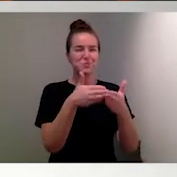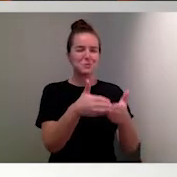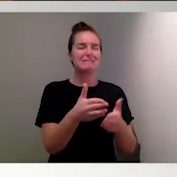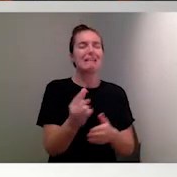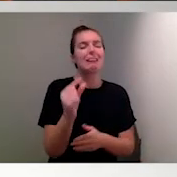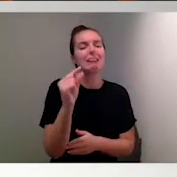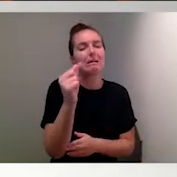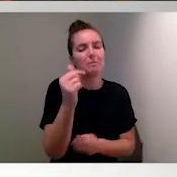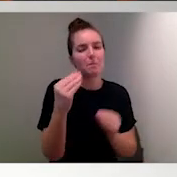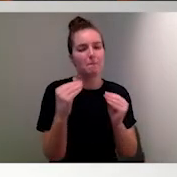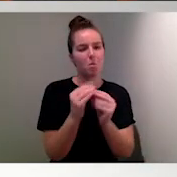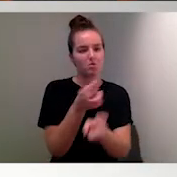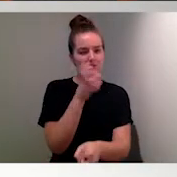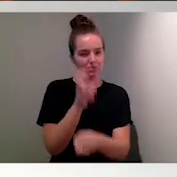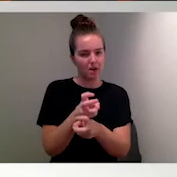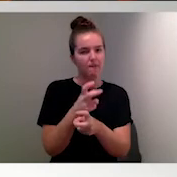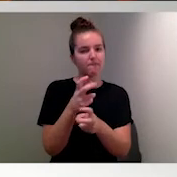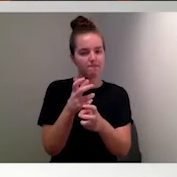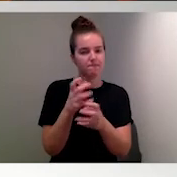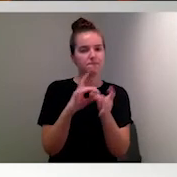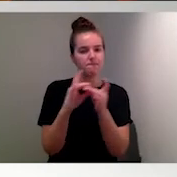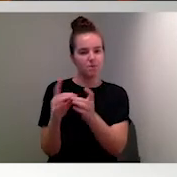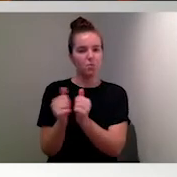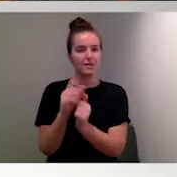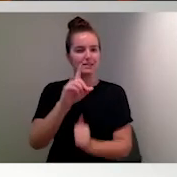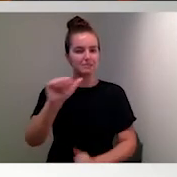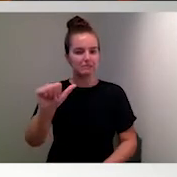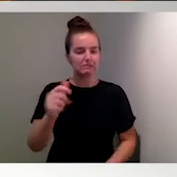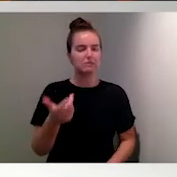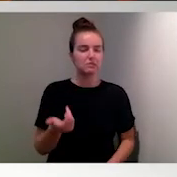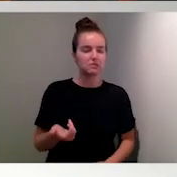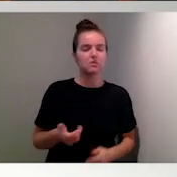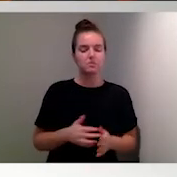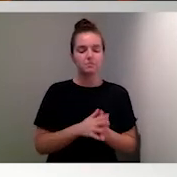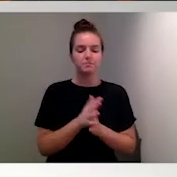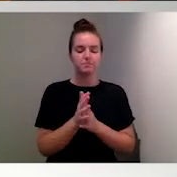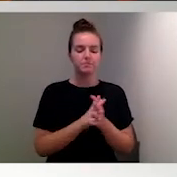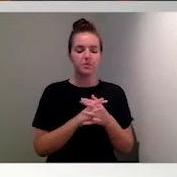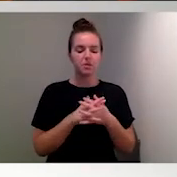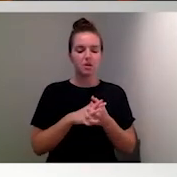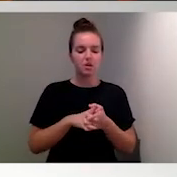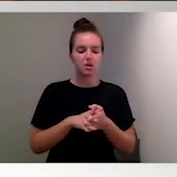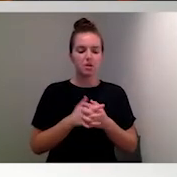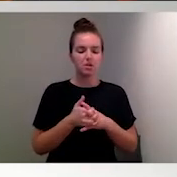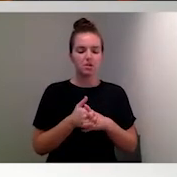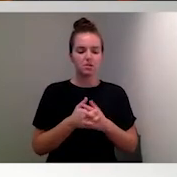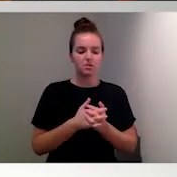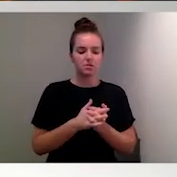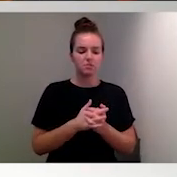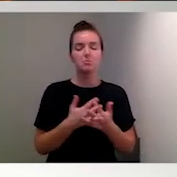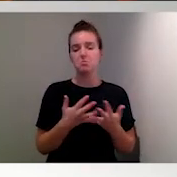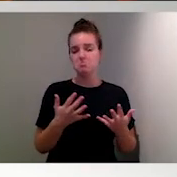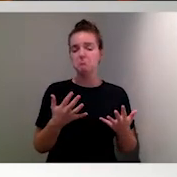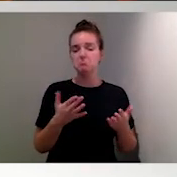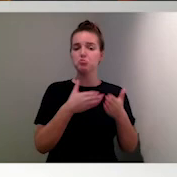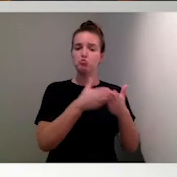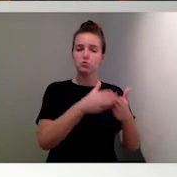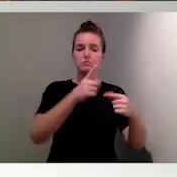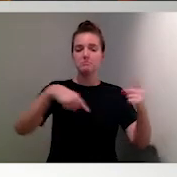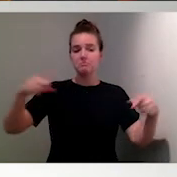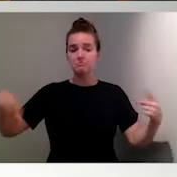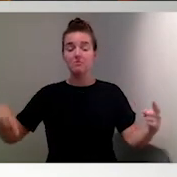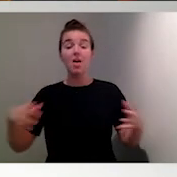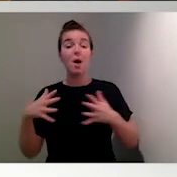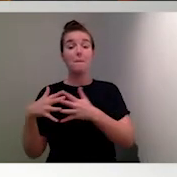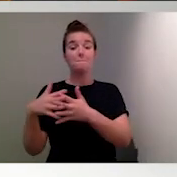typically required on that. But there are definitely different cruises. The American river cruises are accessible. They use a bus to